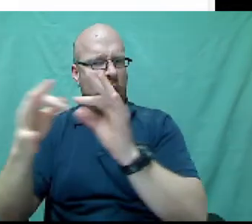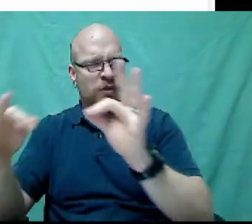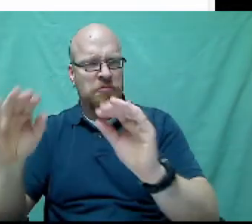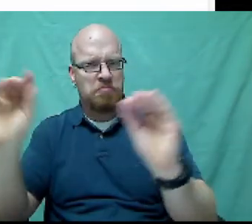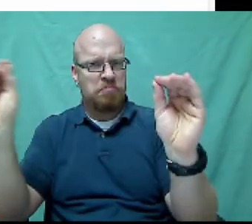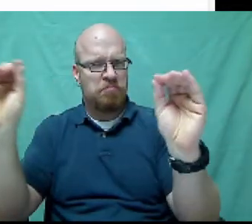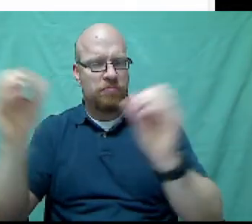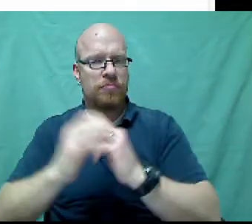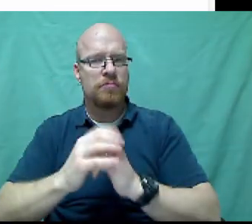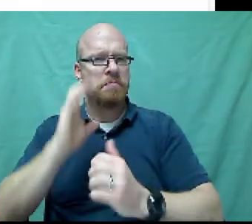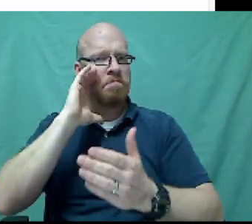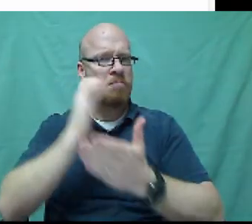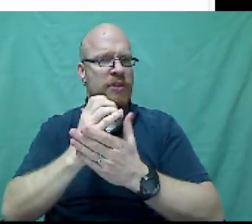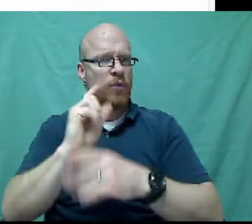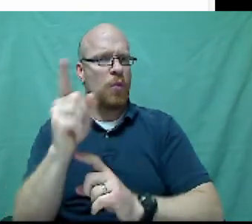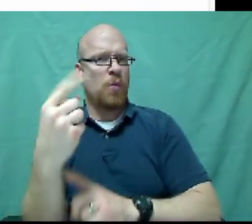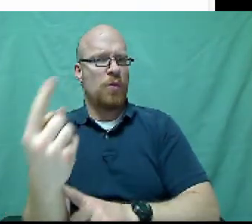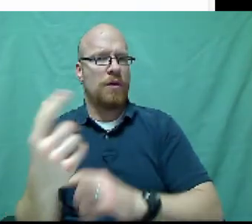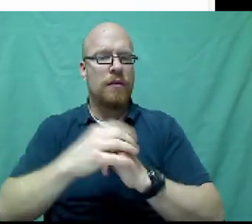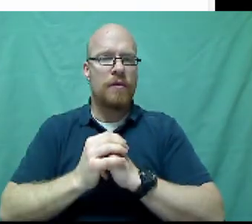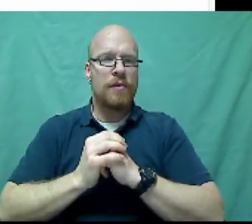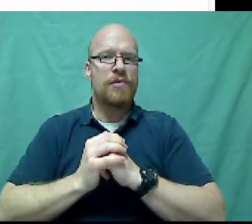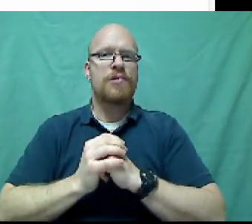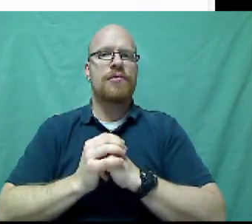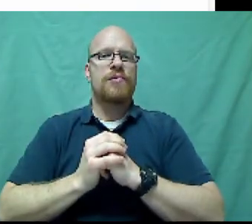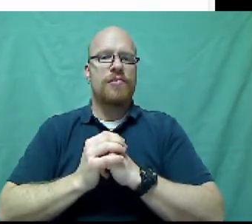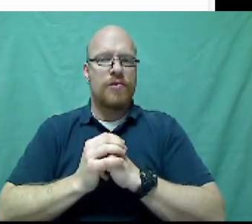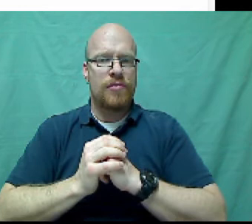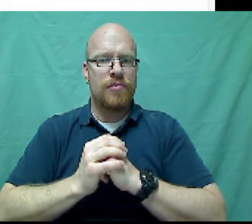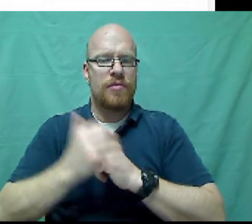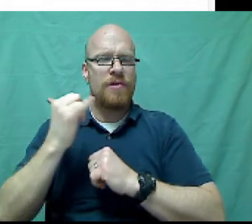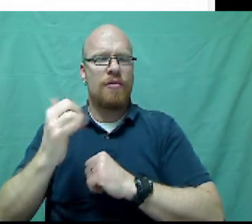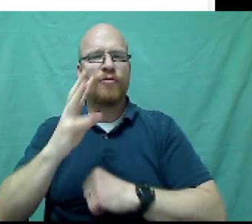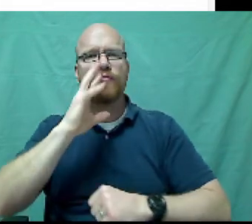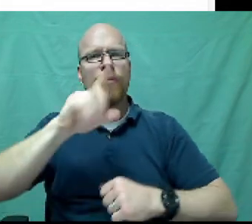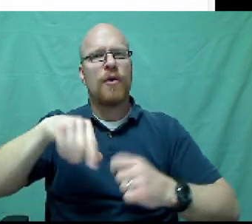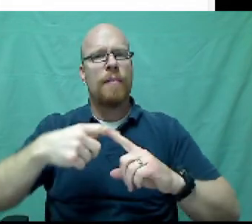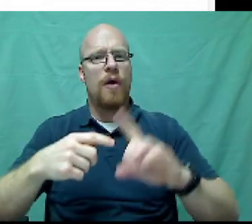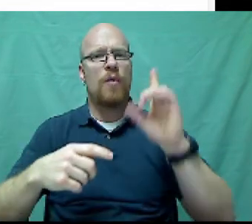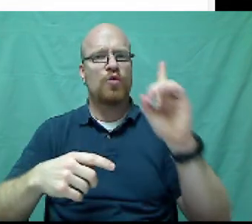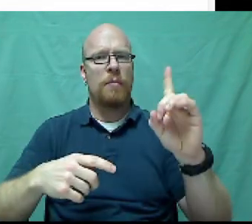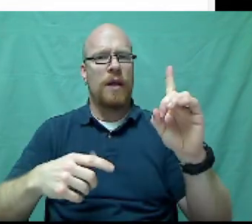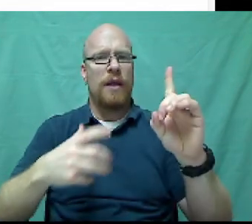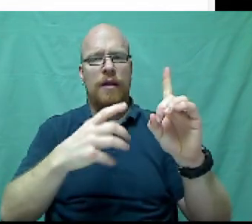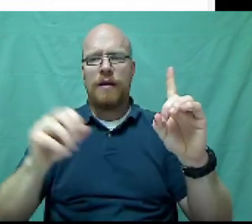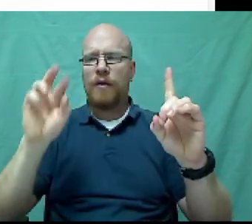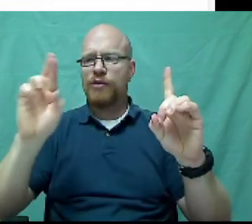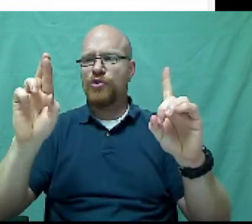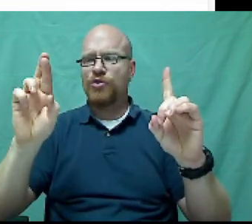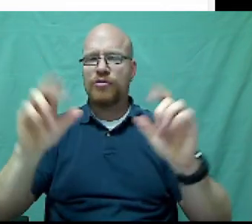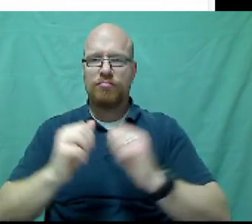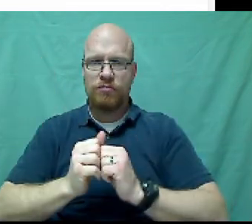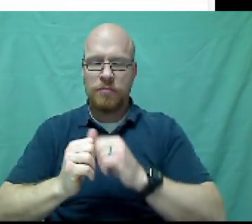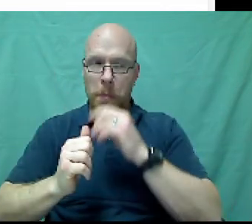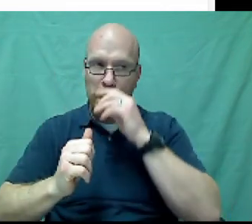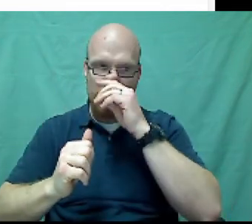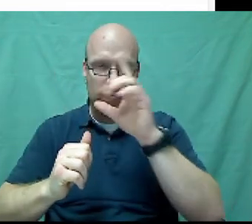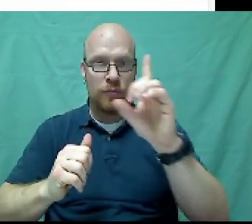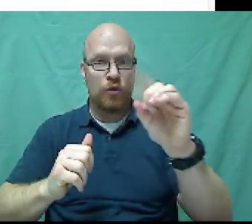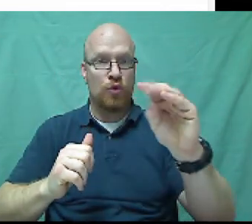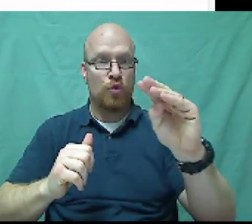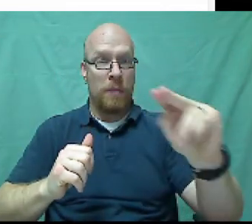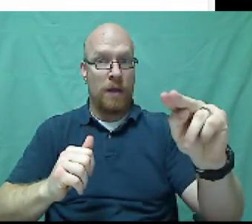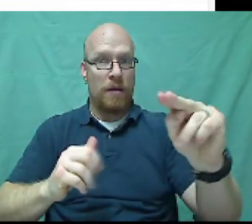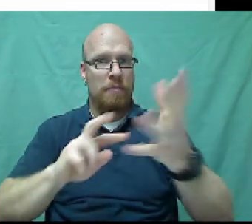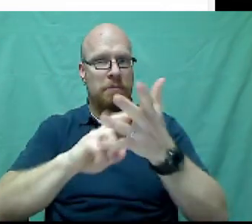us. We have two graphs of functions. We're only looking at the pictorial representation and not the equation